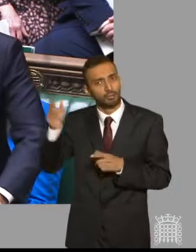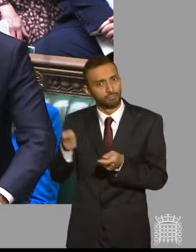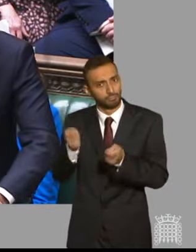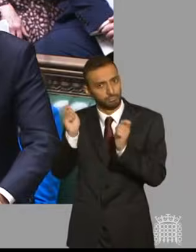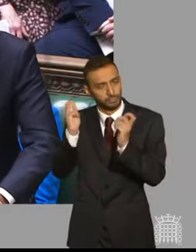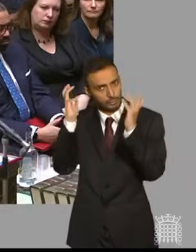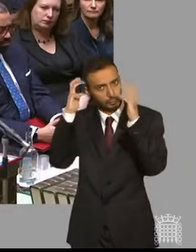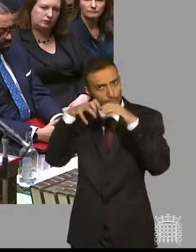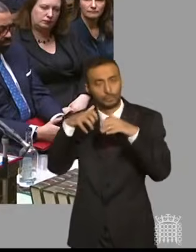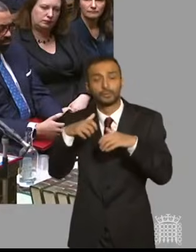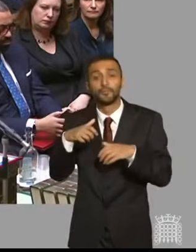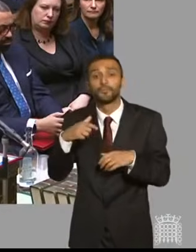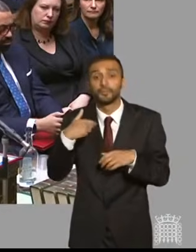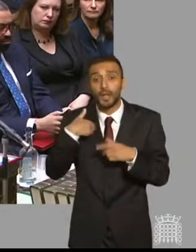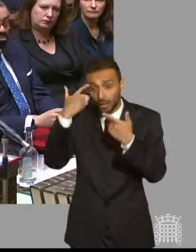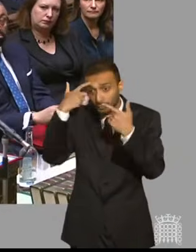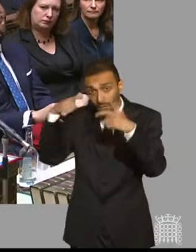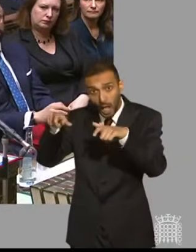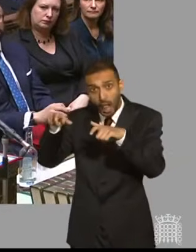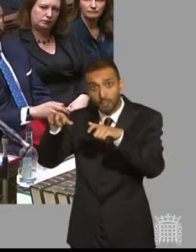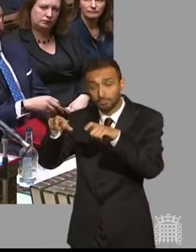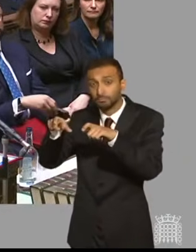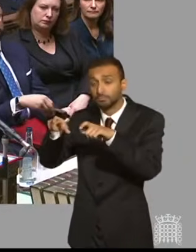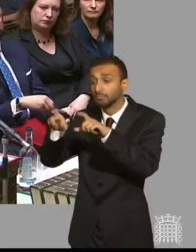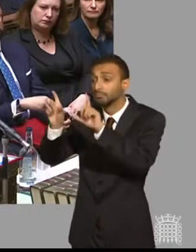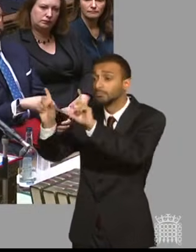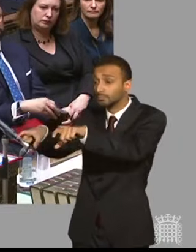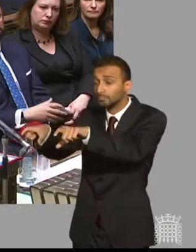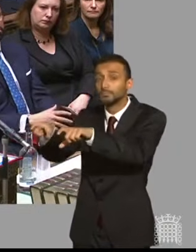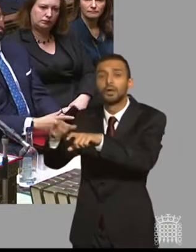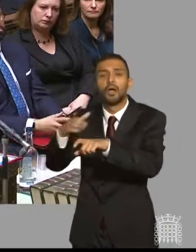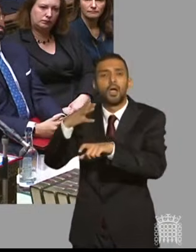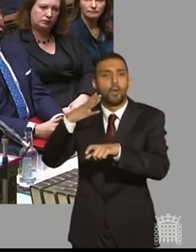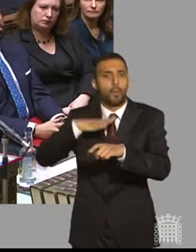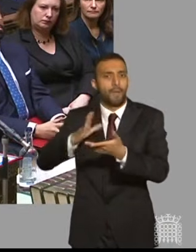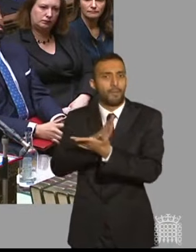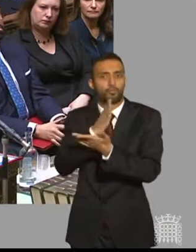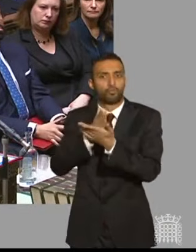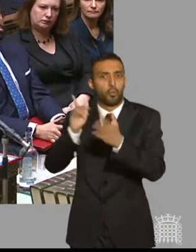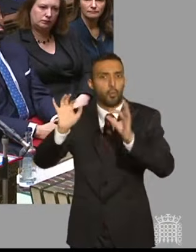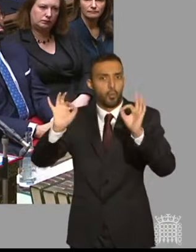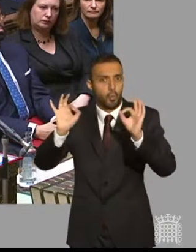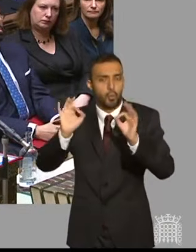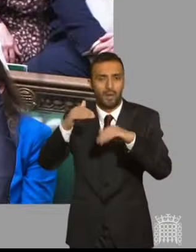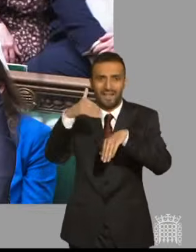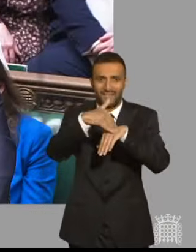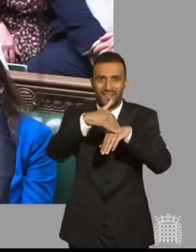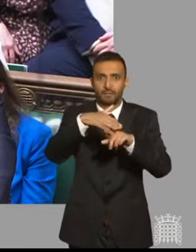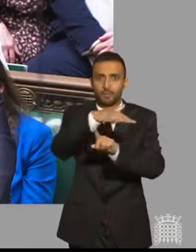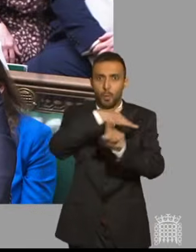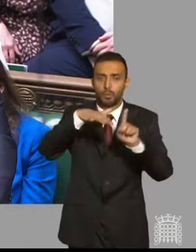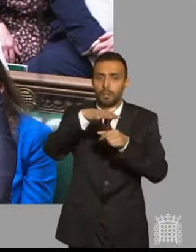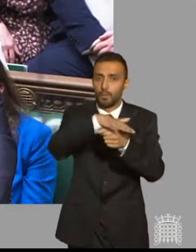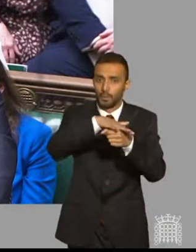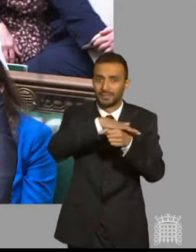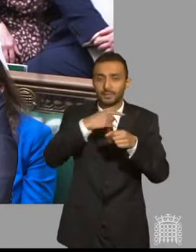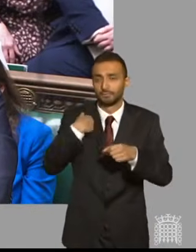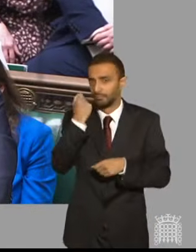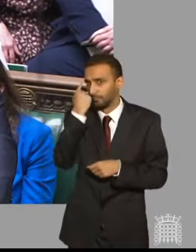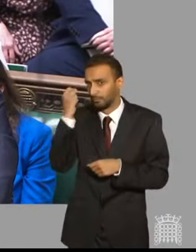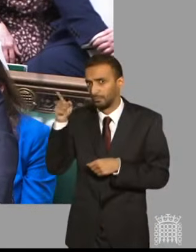local community. I understand the Home Office has put in place a number of measures, including a specialist security provider working on